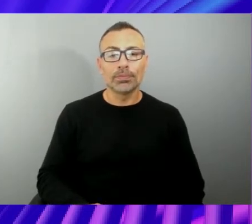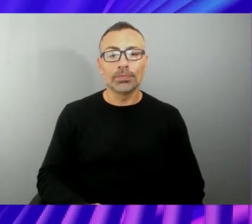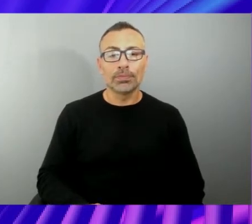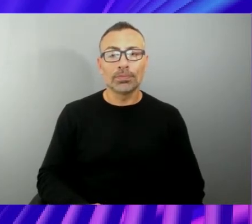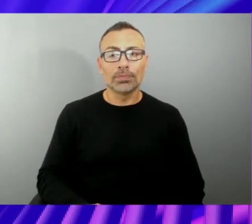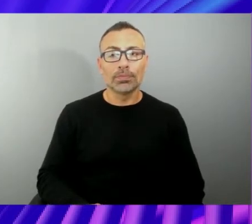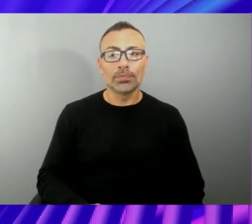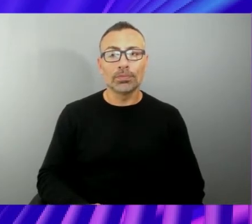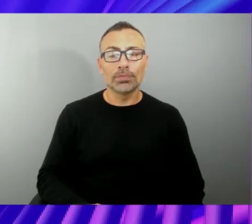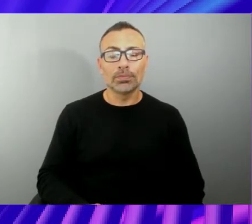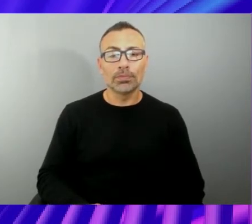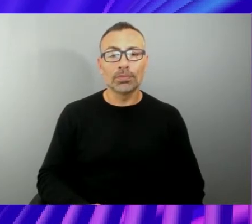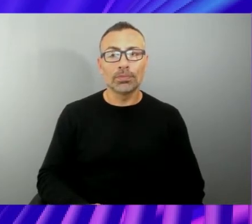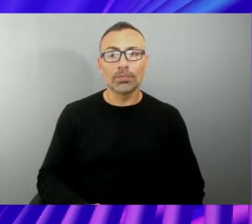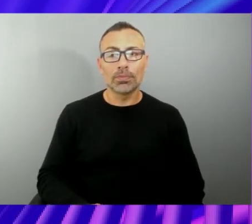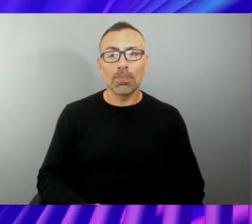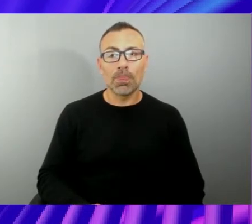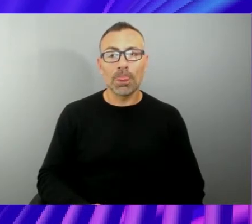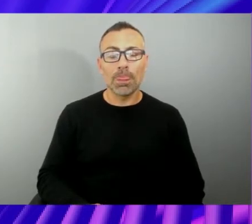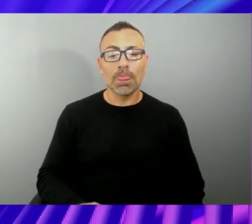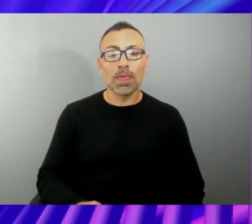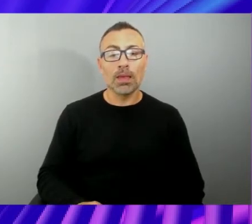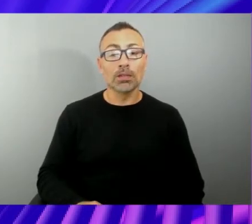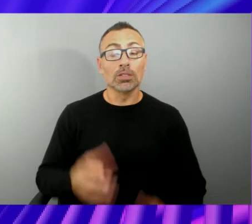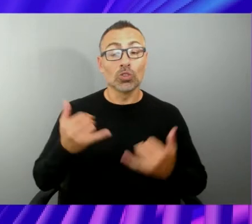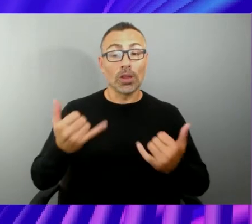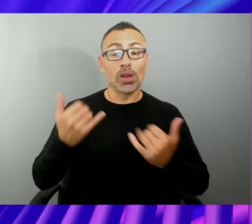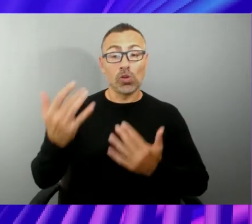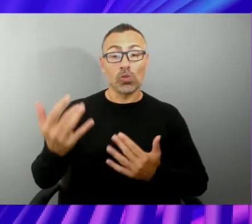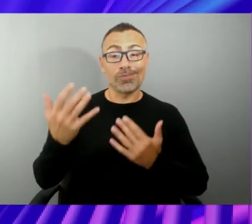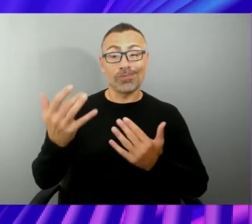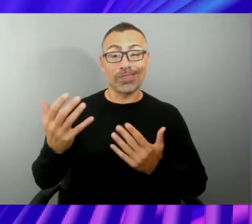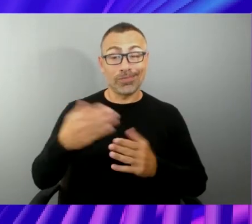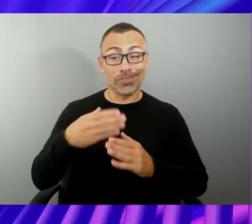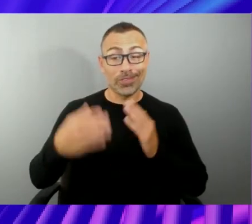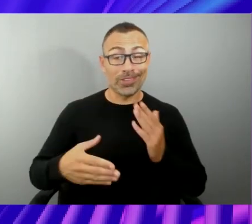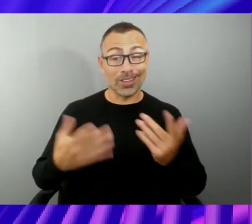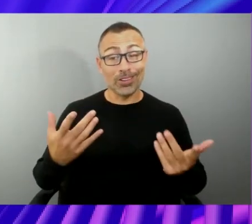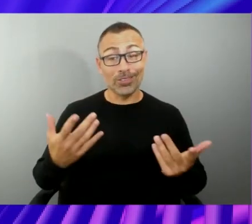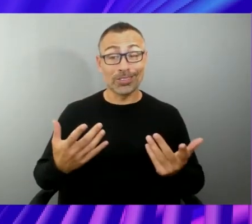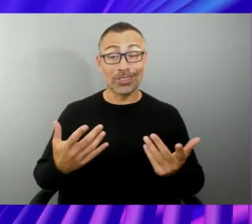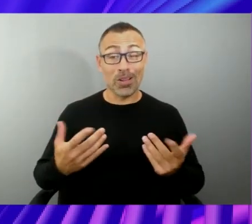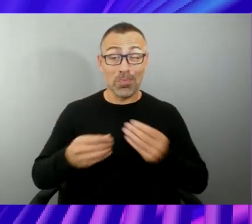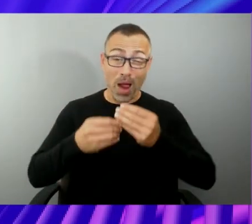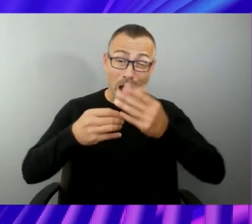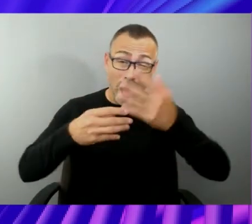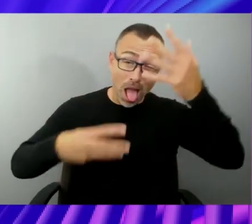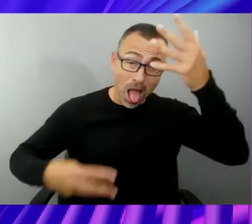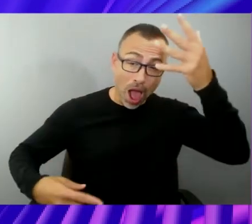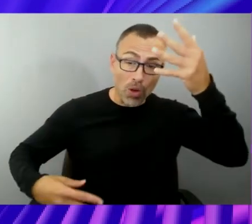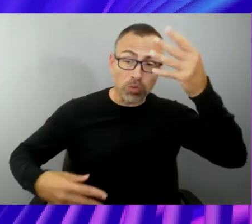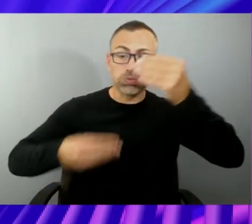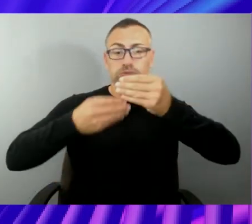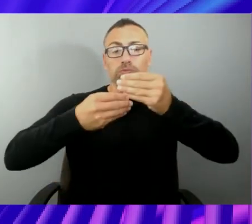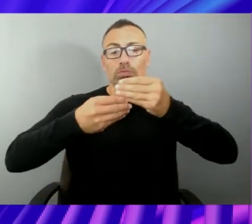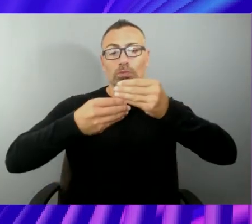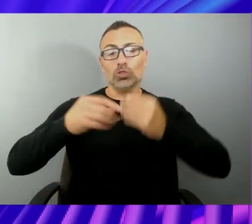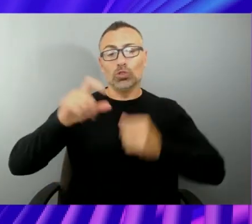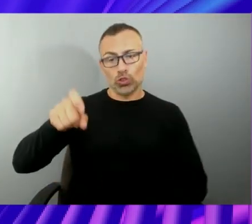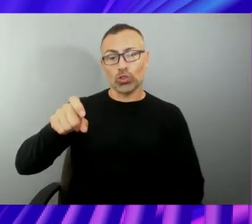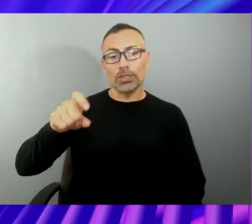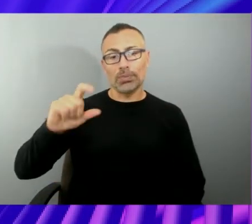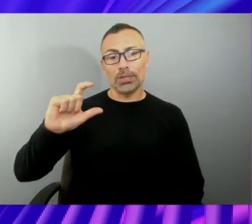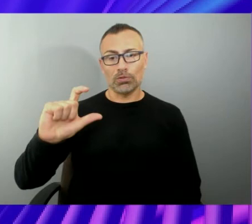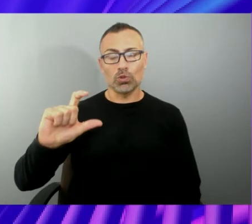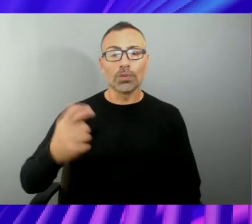Okay, and as we're waiting for the results, there shouldn't be as many results as there were before. Again, what this is doing is basically looking